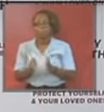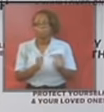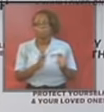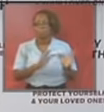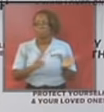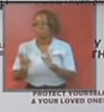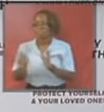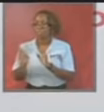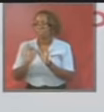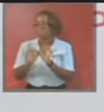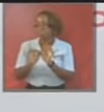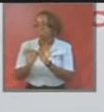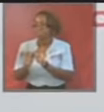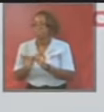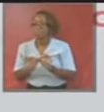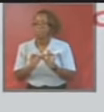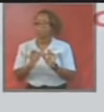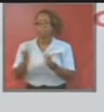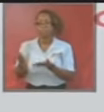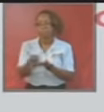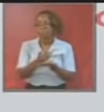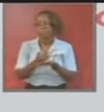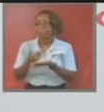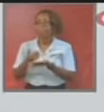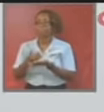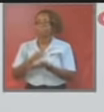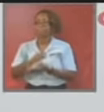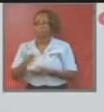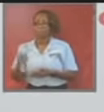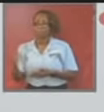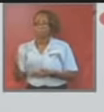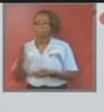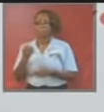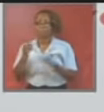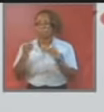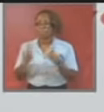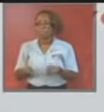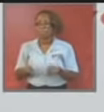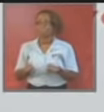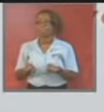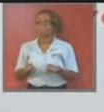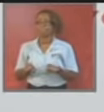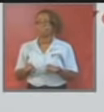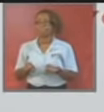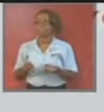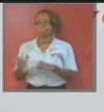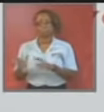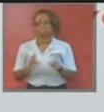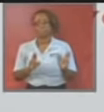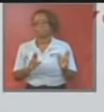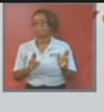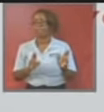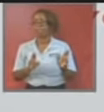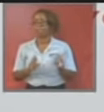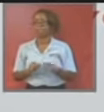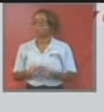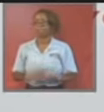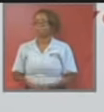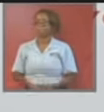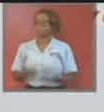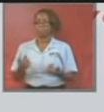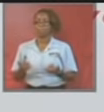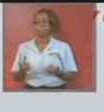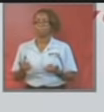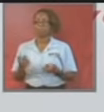and safeguard the health of Trinidad and Tobago. Want to go now to Newsday, please. I believe Newsday has some